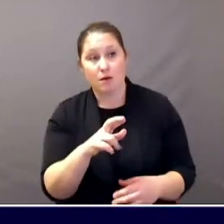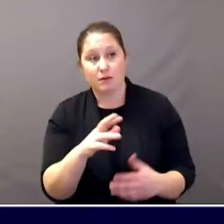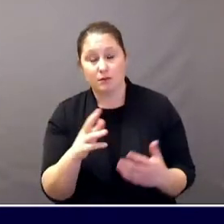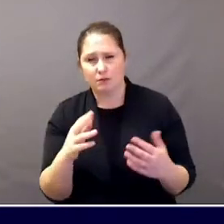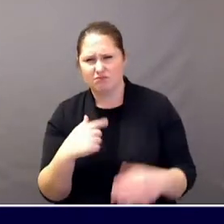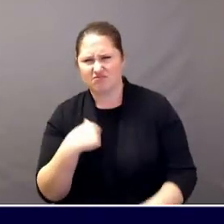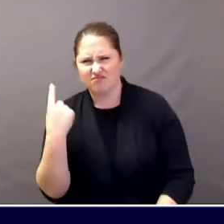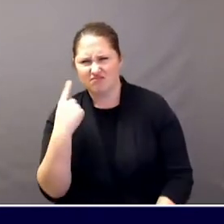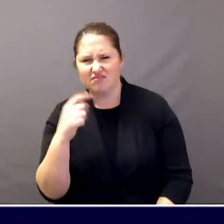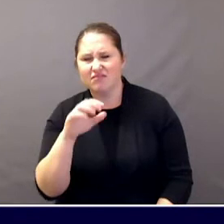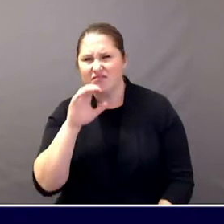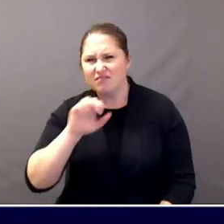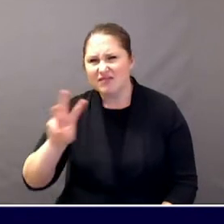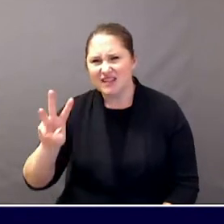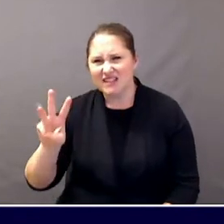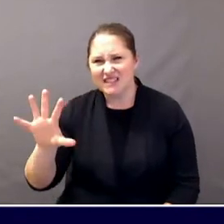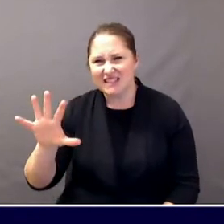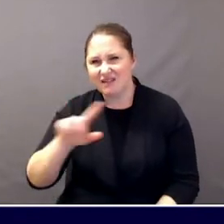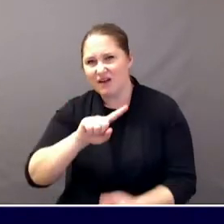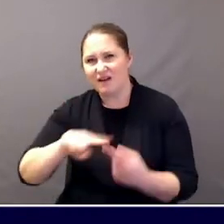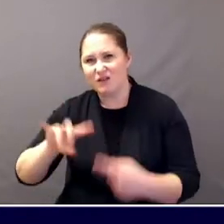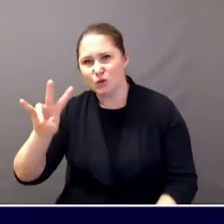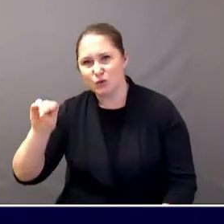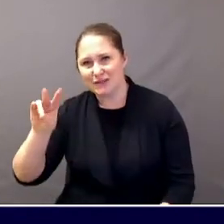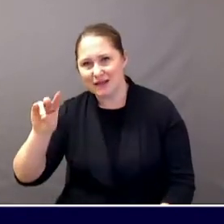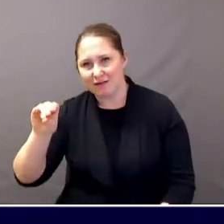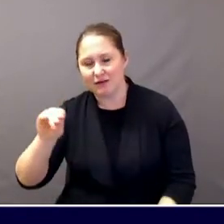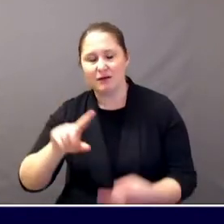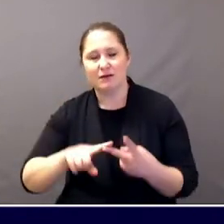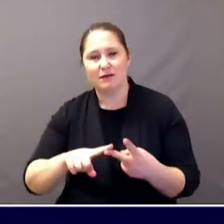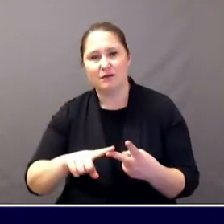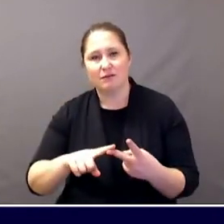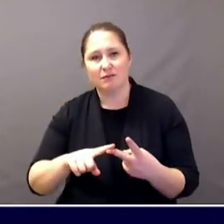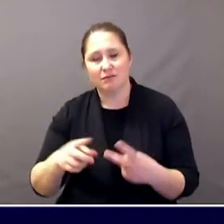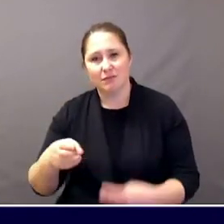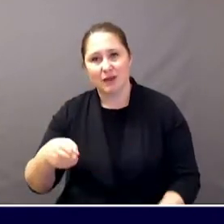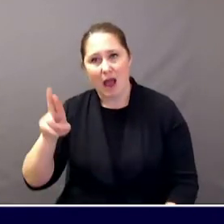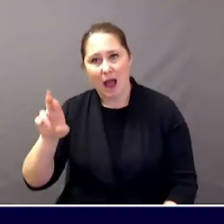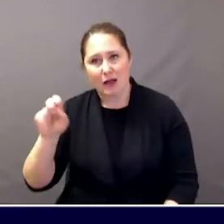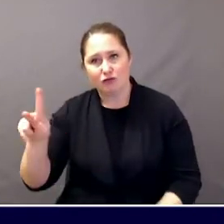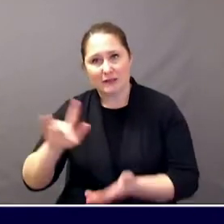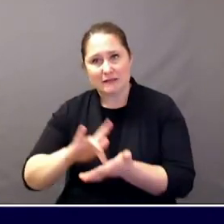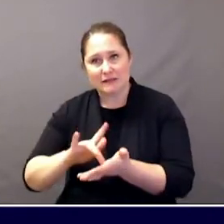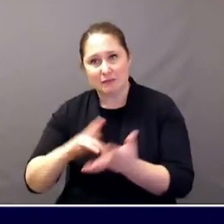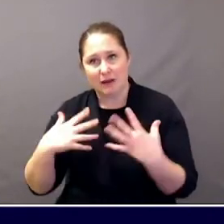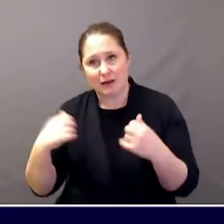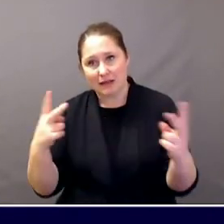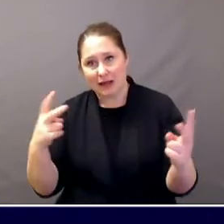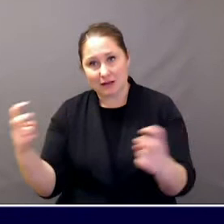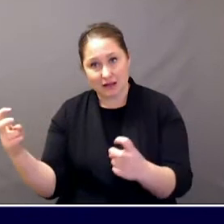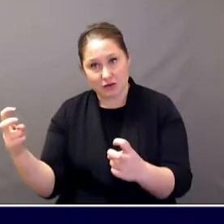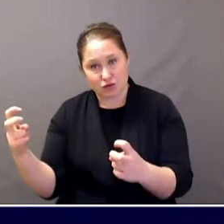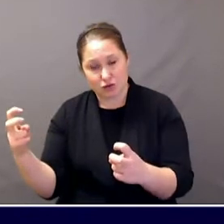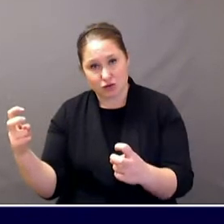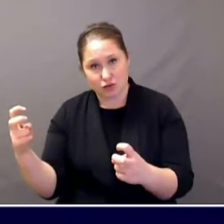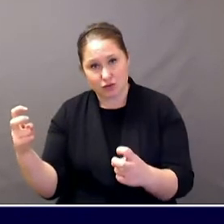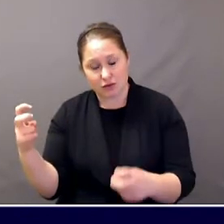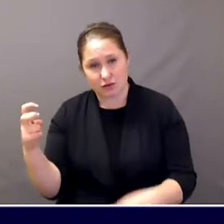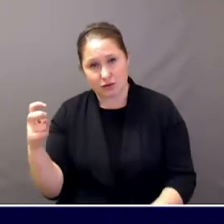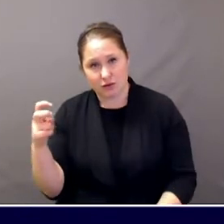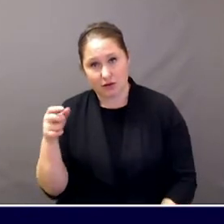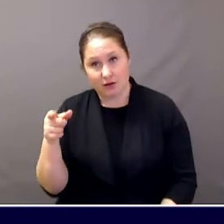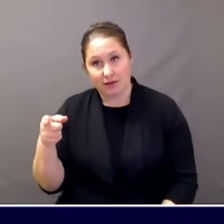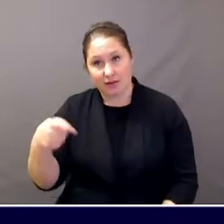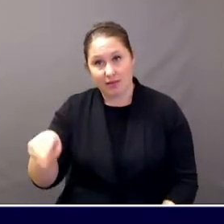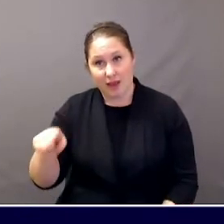65 to 70 and or with risky medical conditions will not receive vaccinations in 1B until